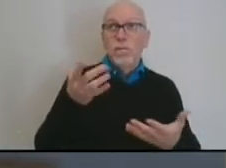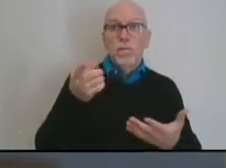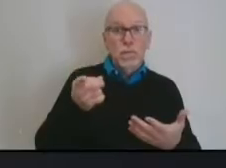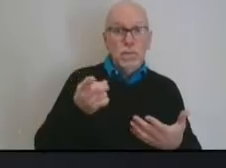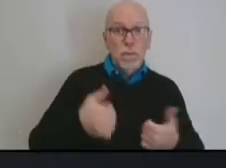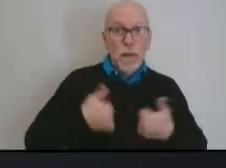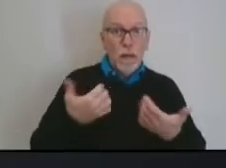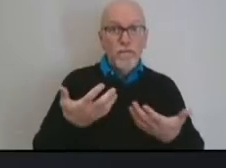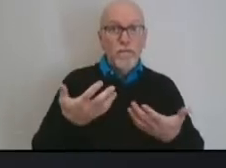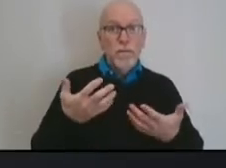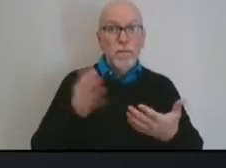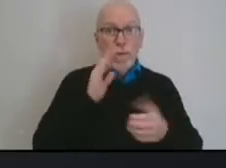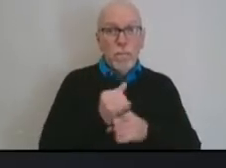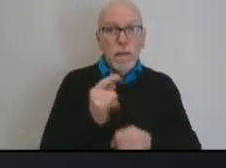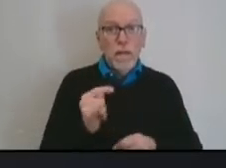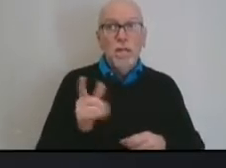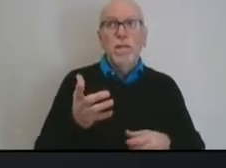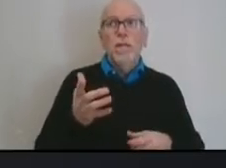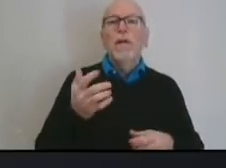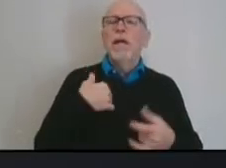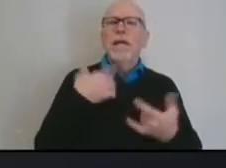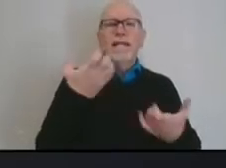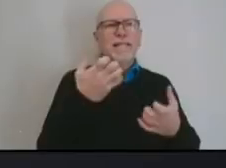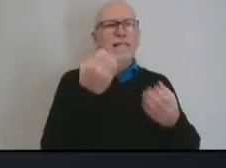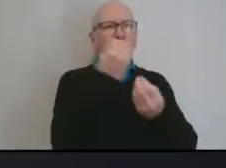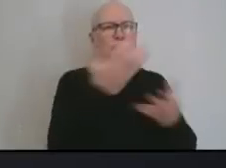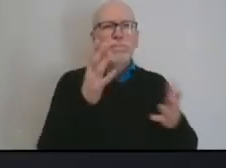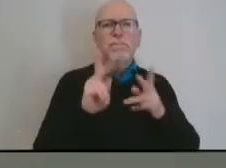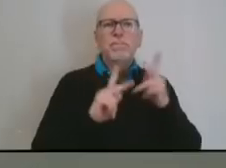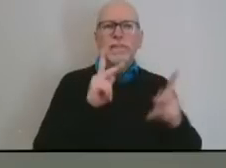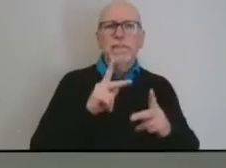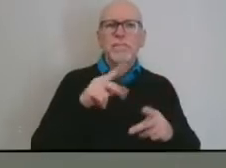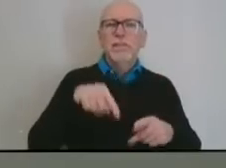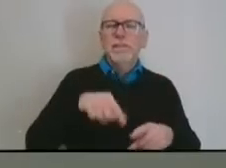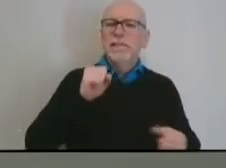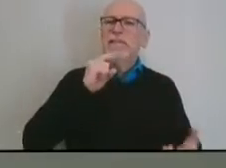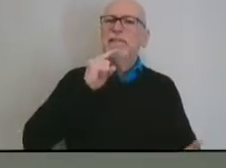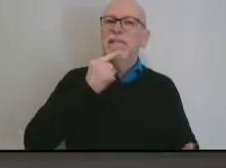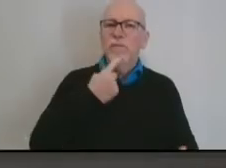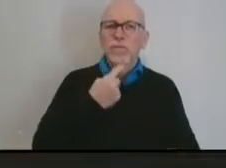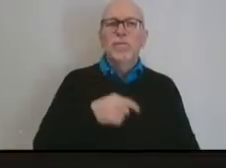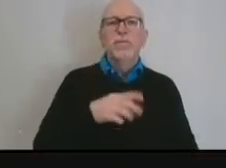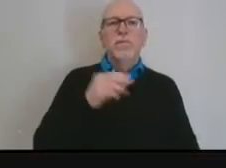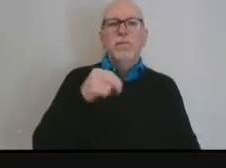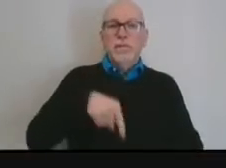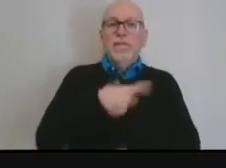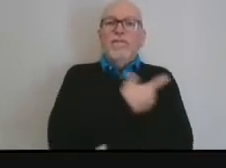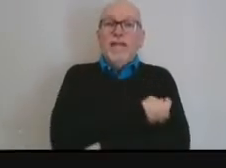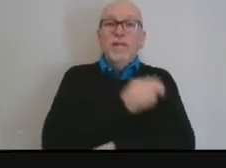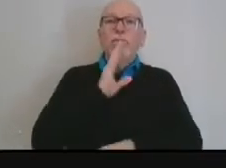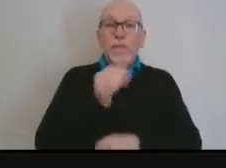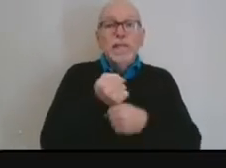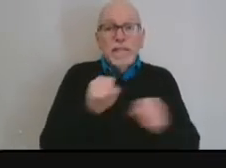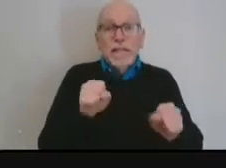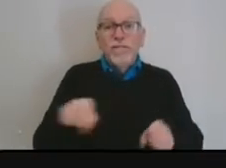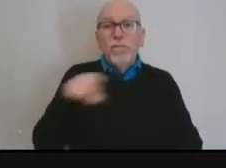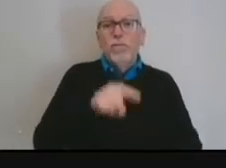alive. I want to tell people, like, this is serious, and this vaccine will save people.